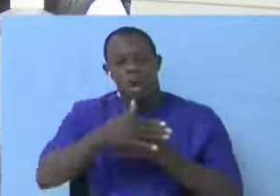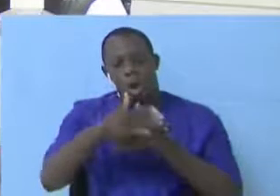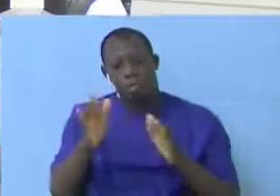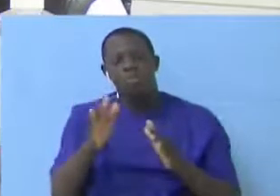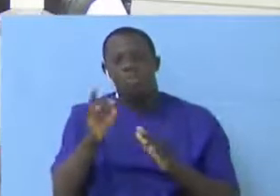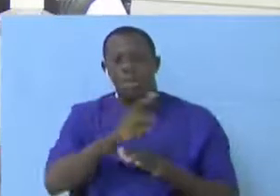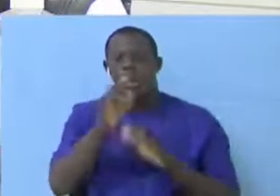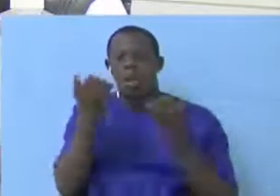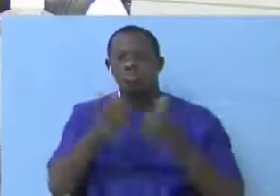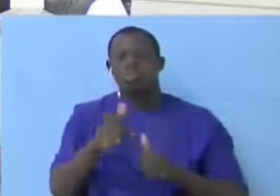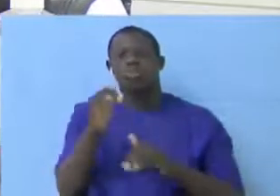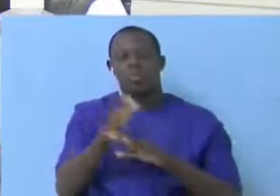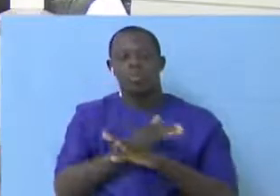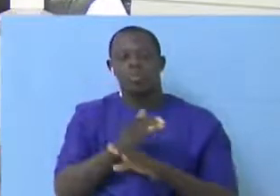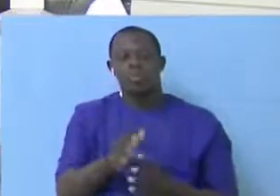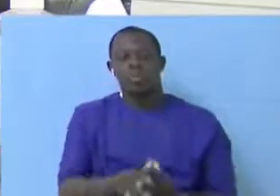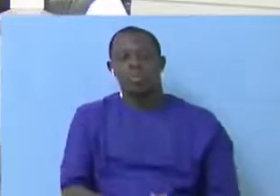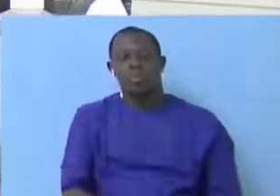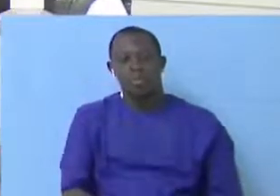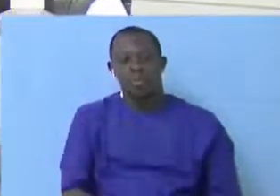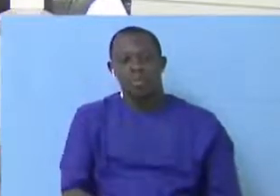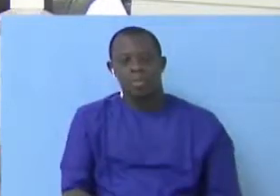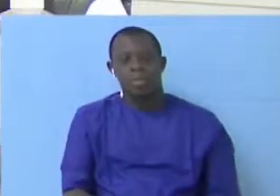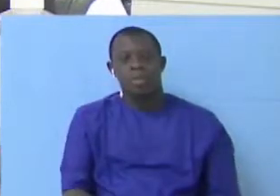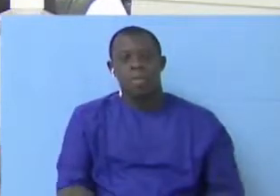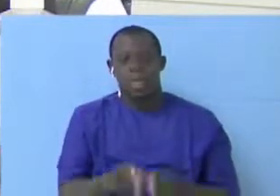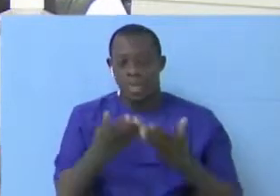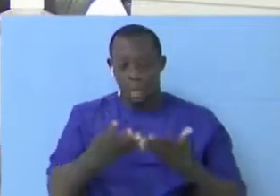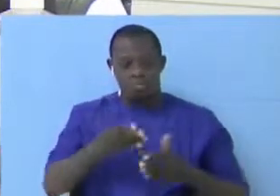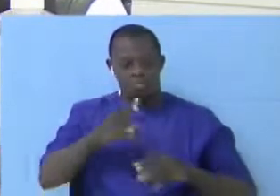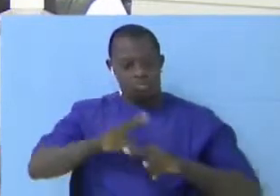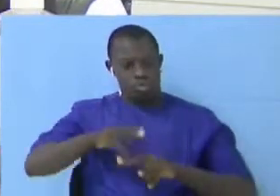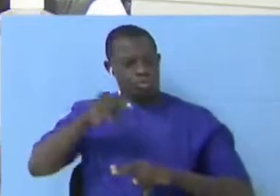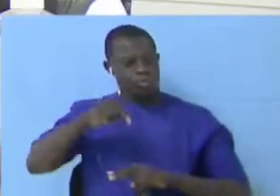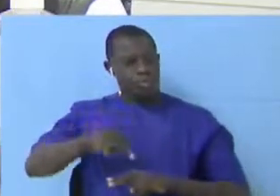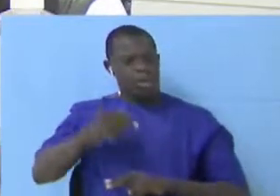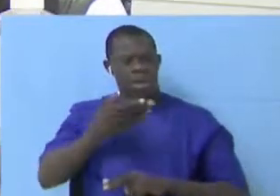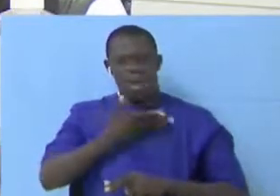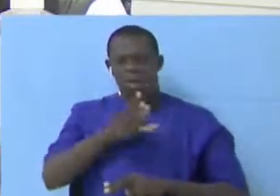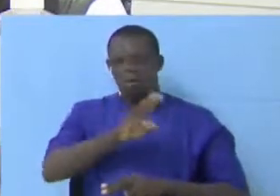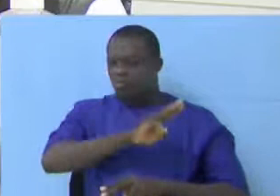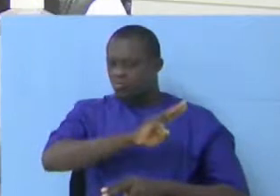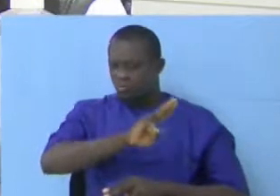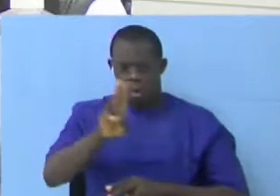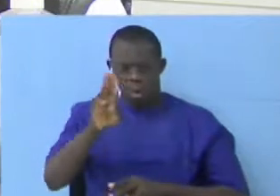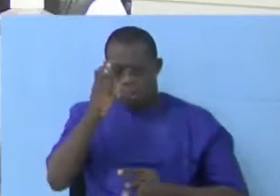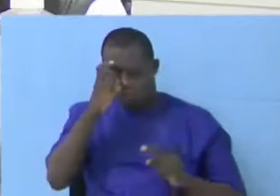I'm not in the slightest doubt that